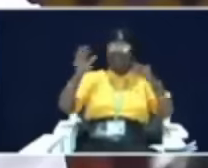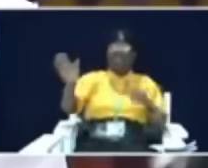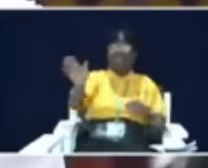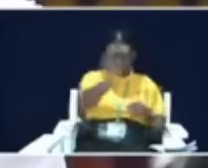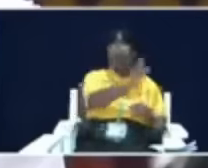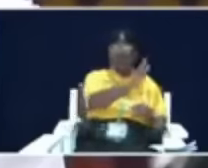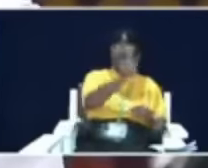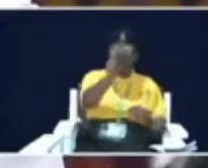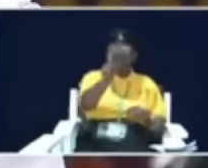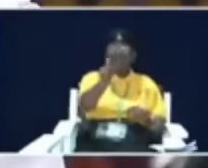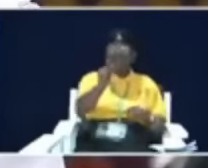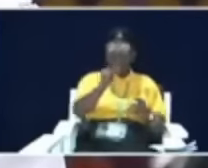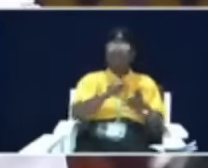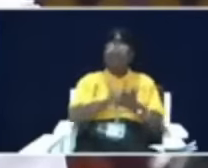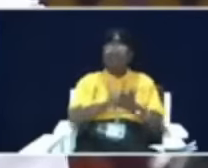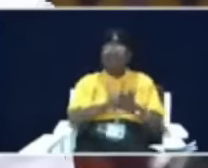that is